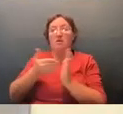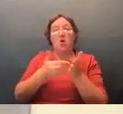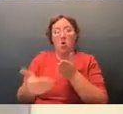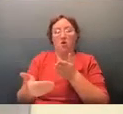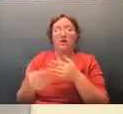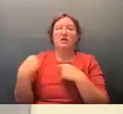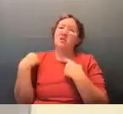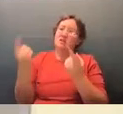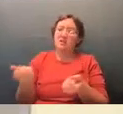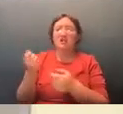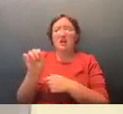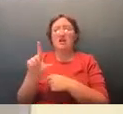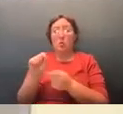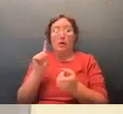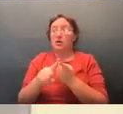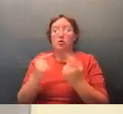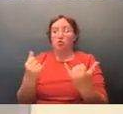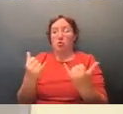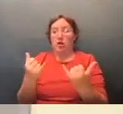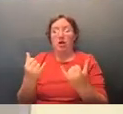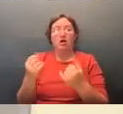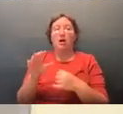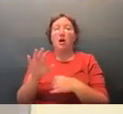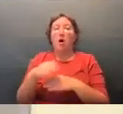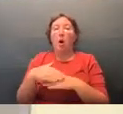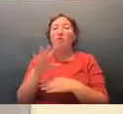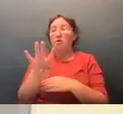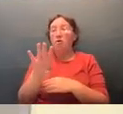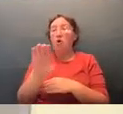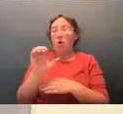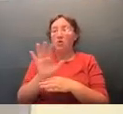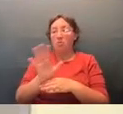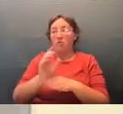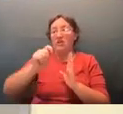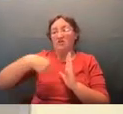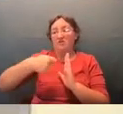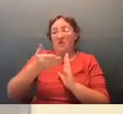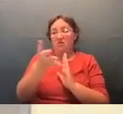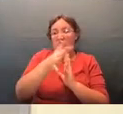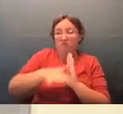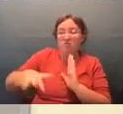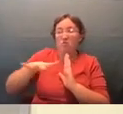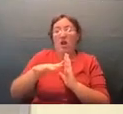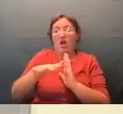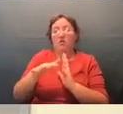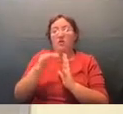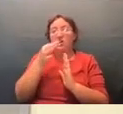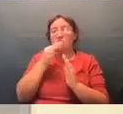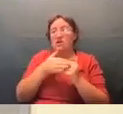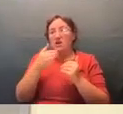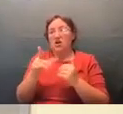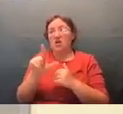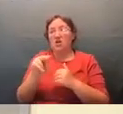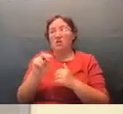since 1920 till today, there have been 400 movies filmed in this area. Just outside of Lone Pine is a